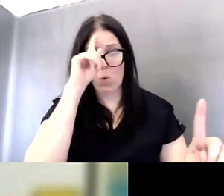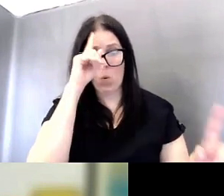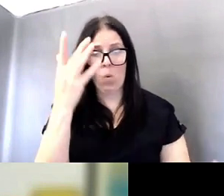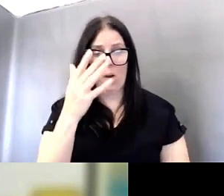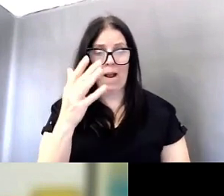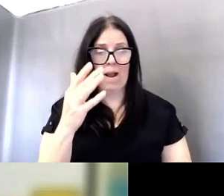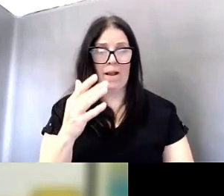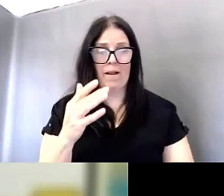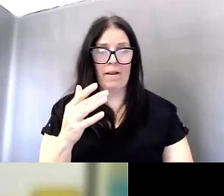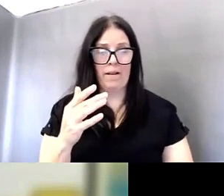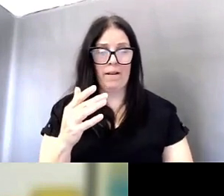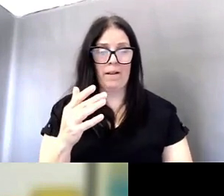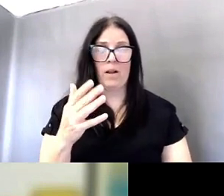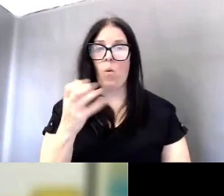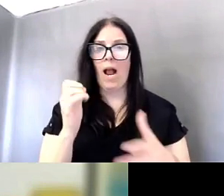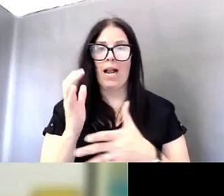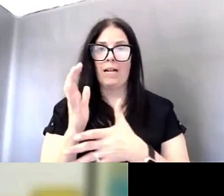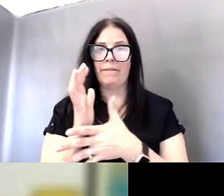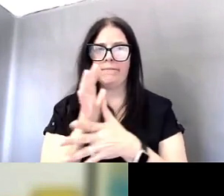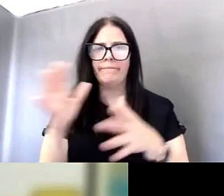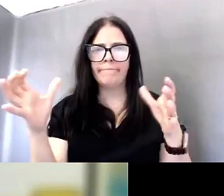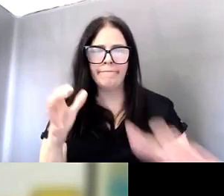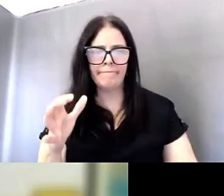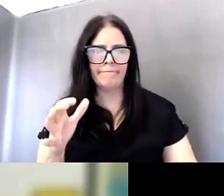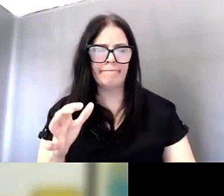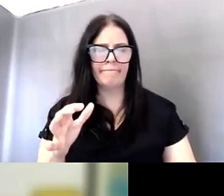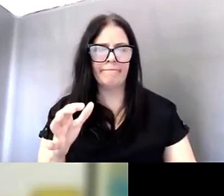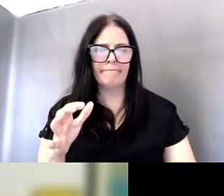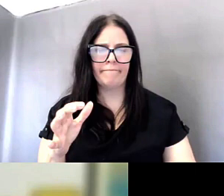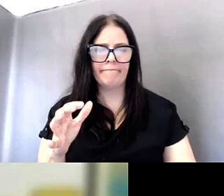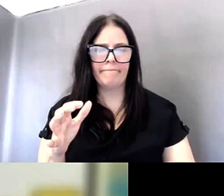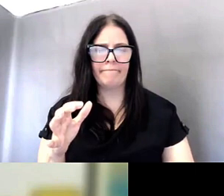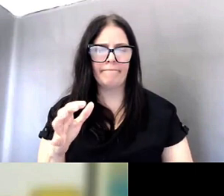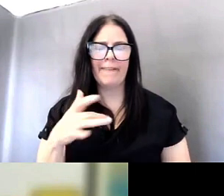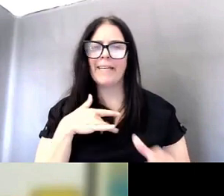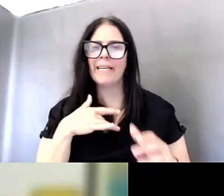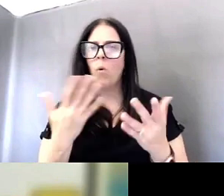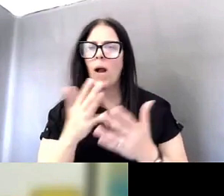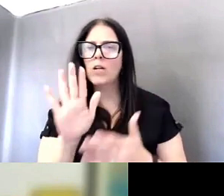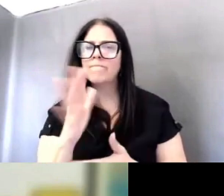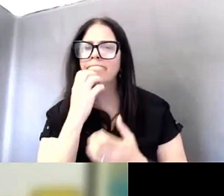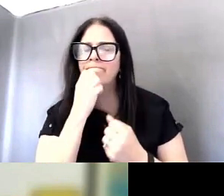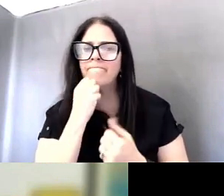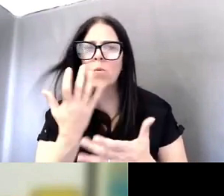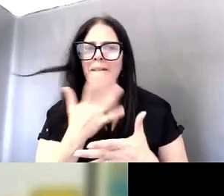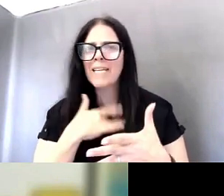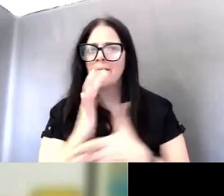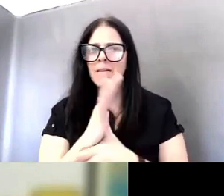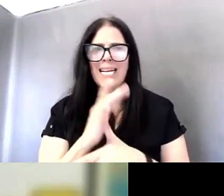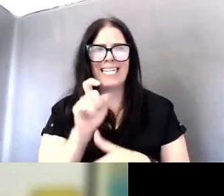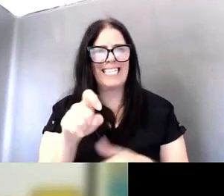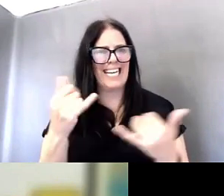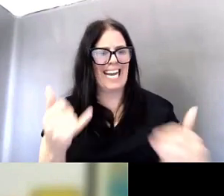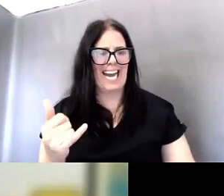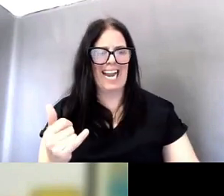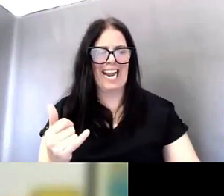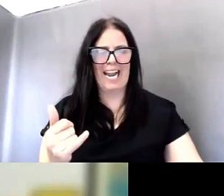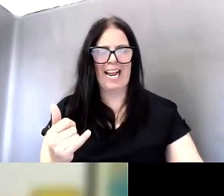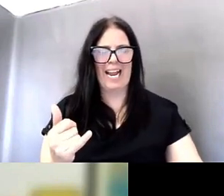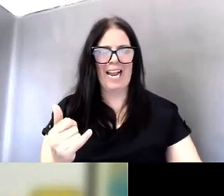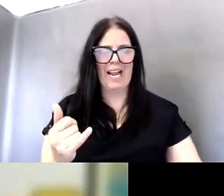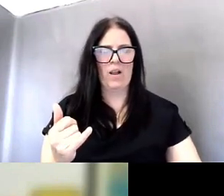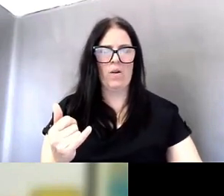together and prioritize, set the priority, what seems to be most pressing for needs,